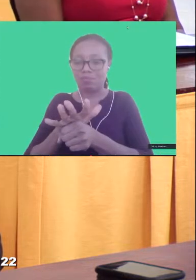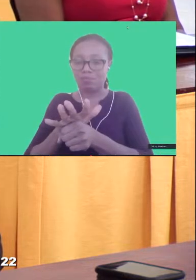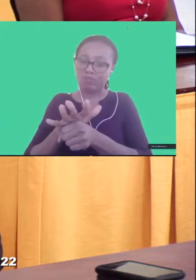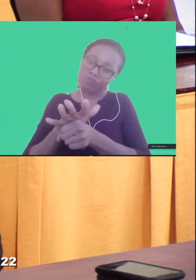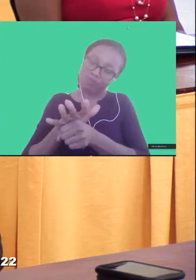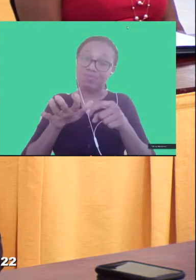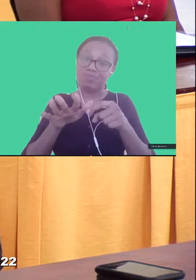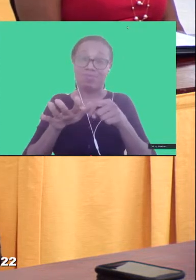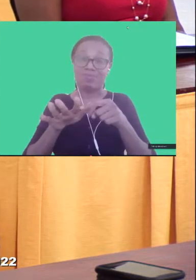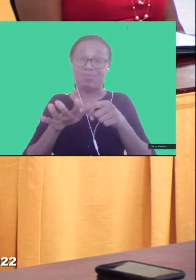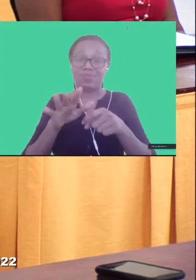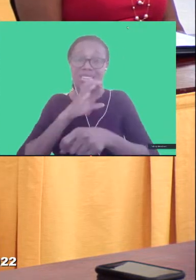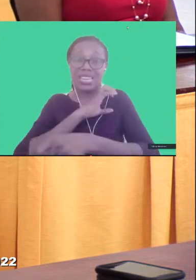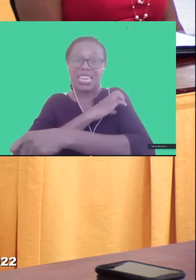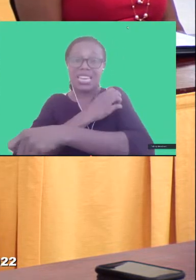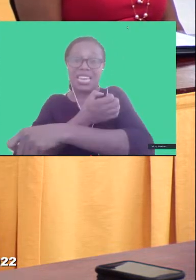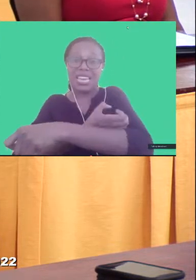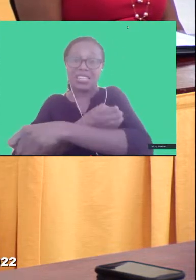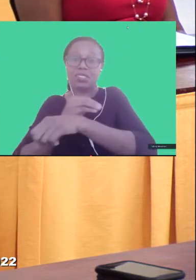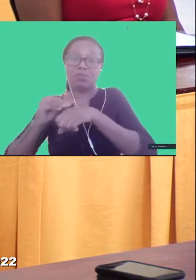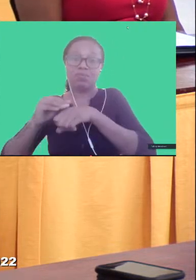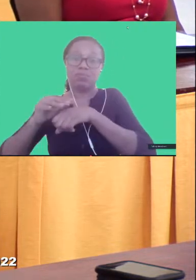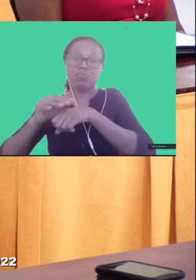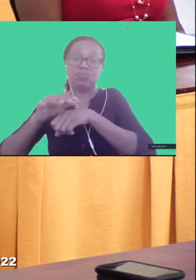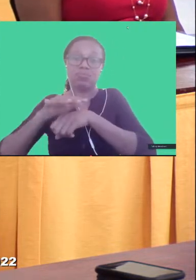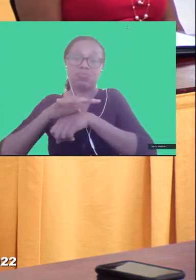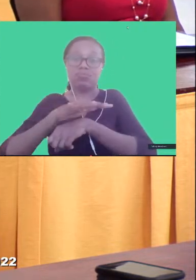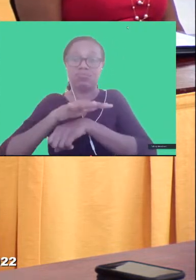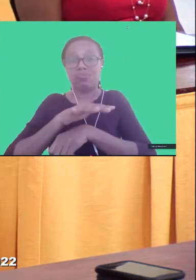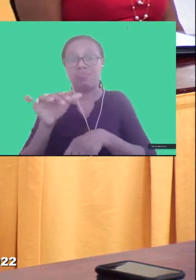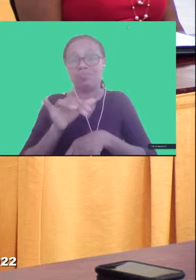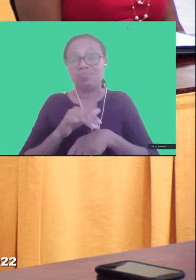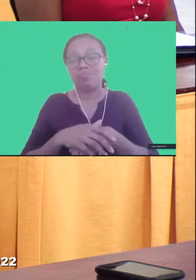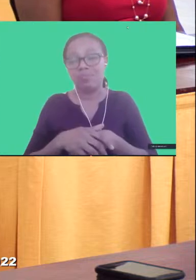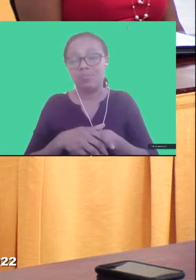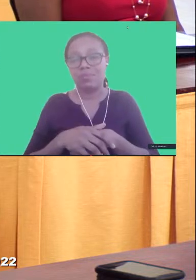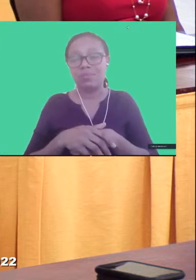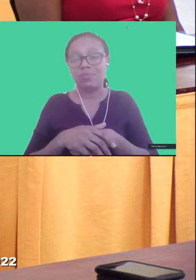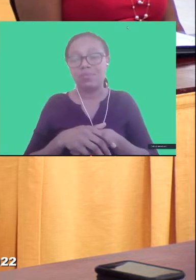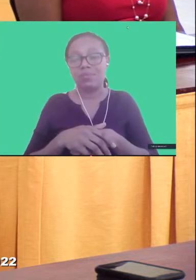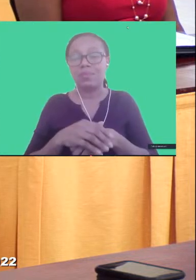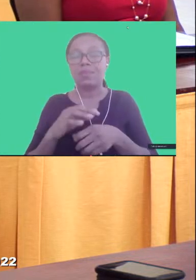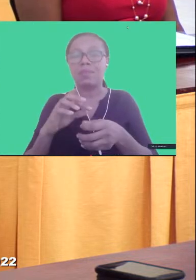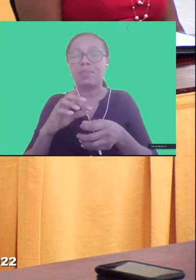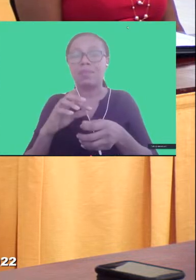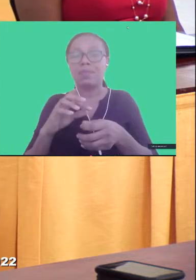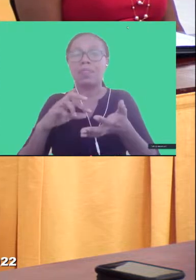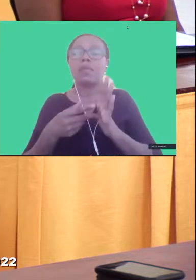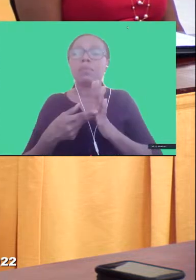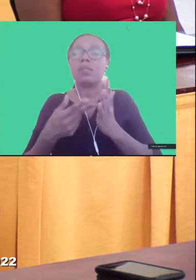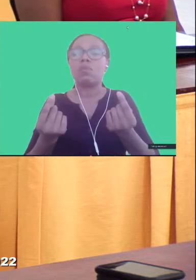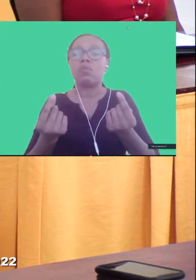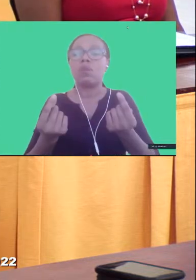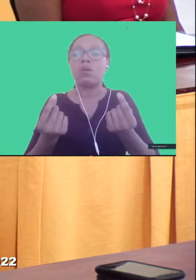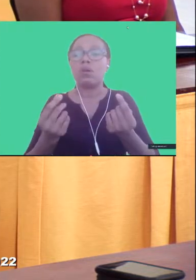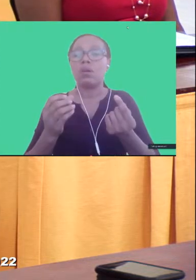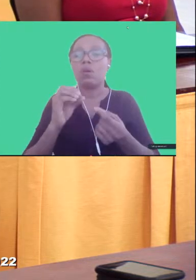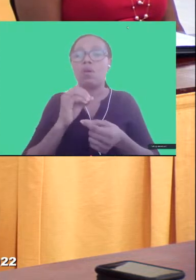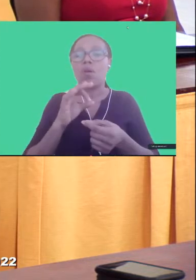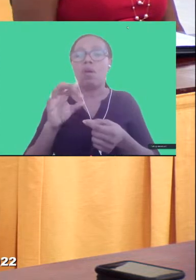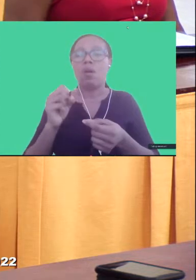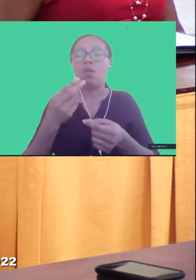a pause in the process of our offshore exploration preparations